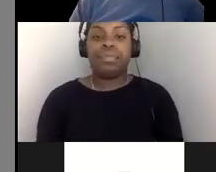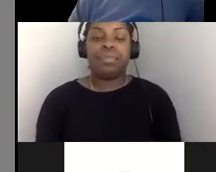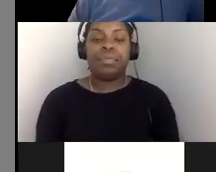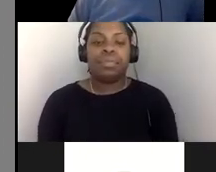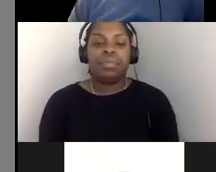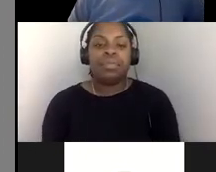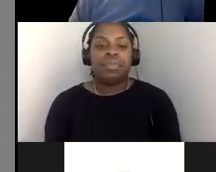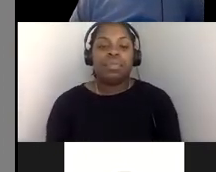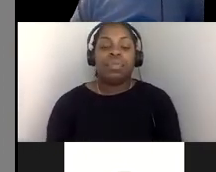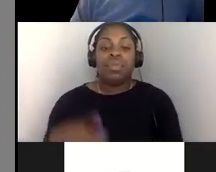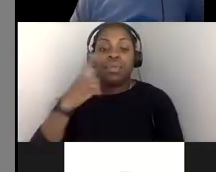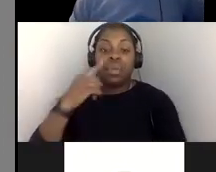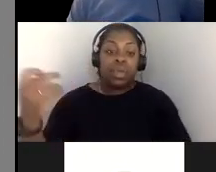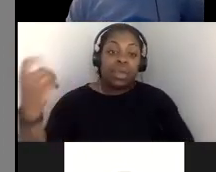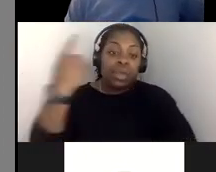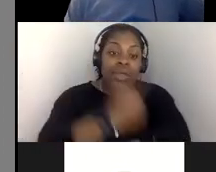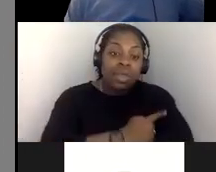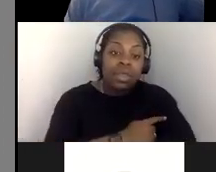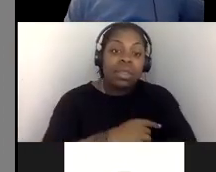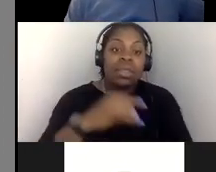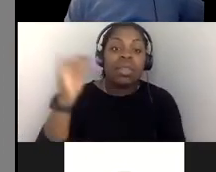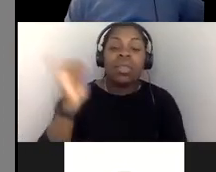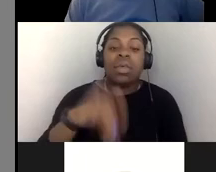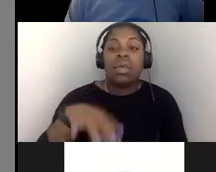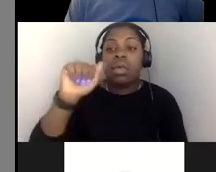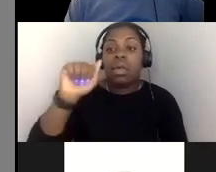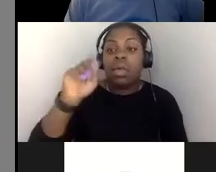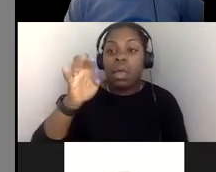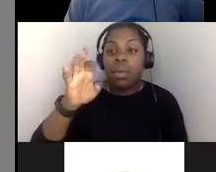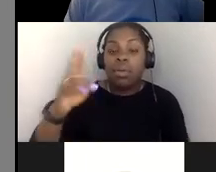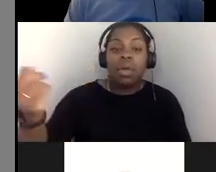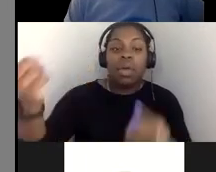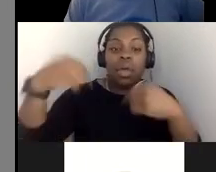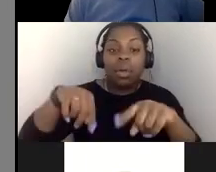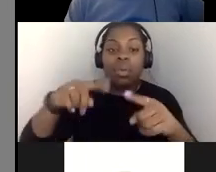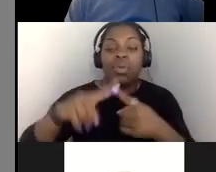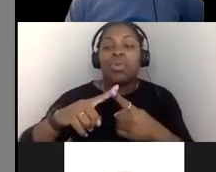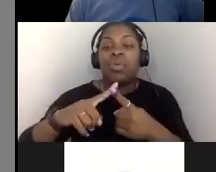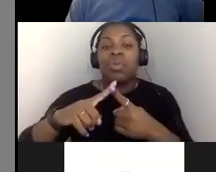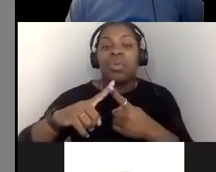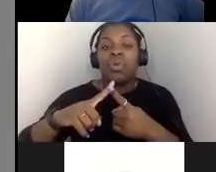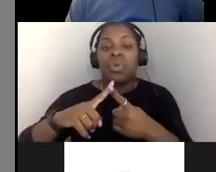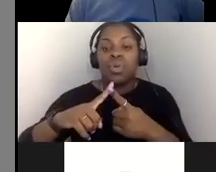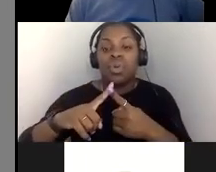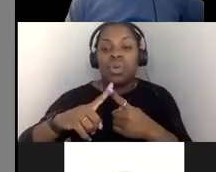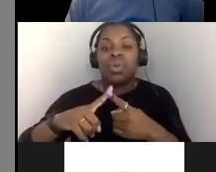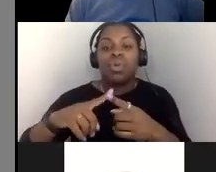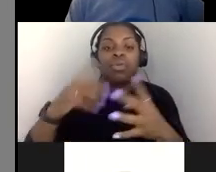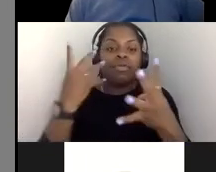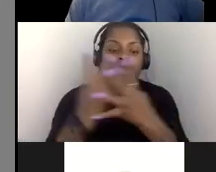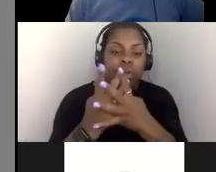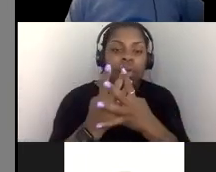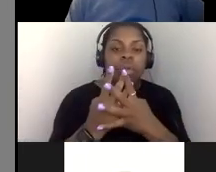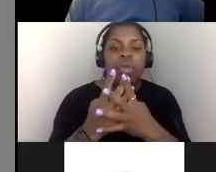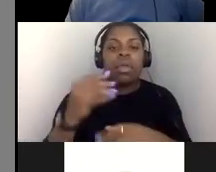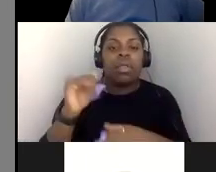the day that Amber came to the jail that I was